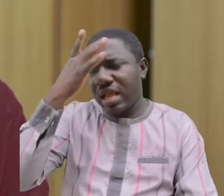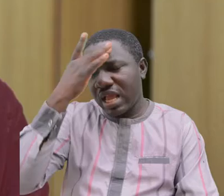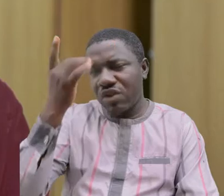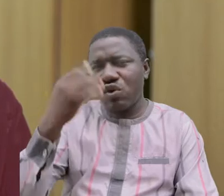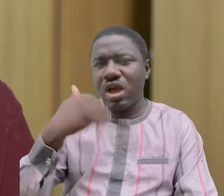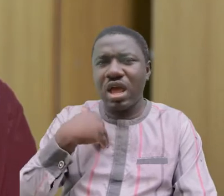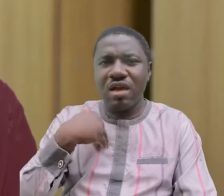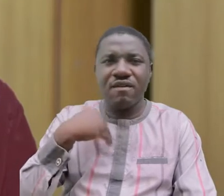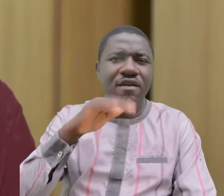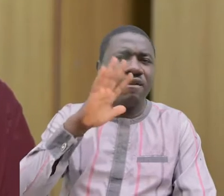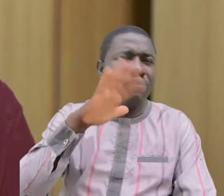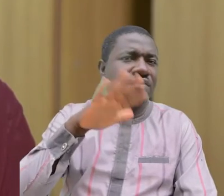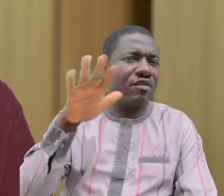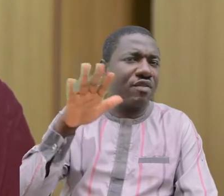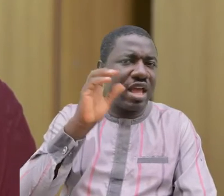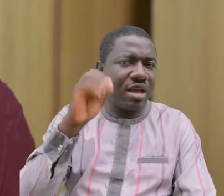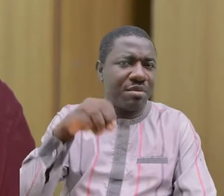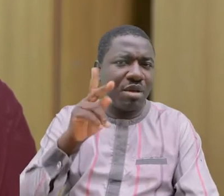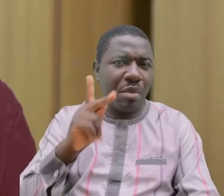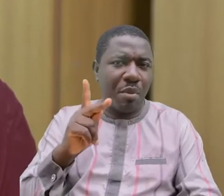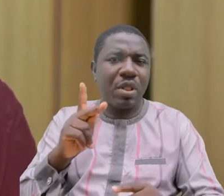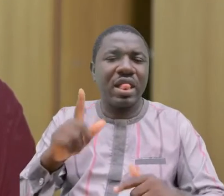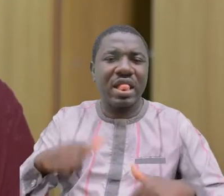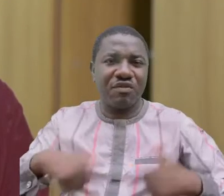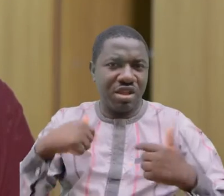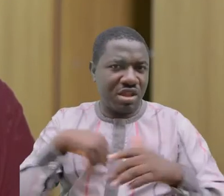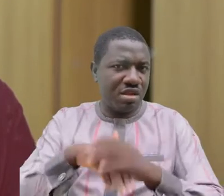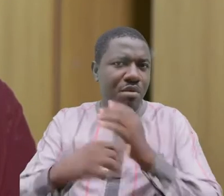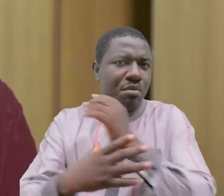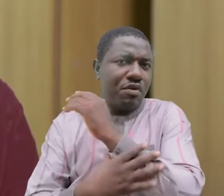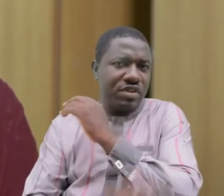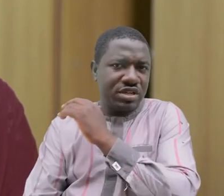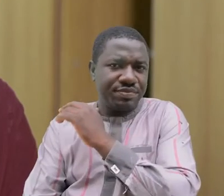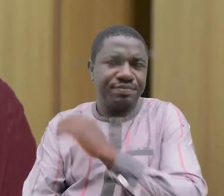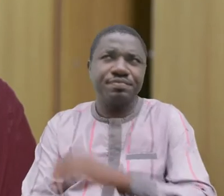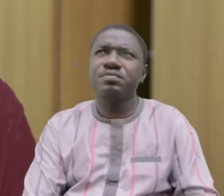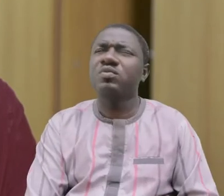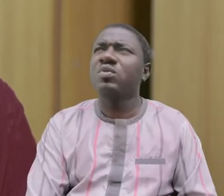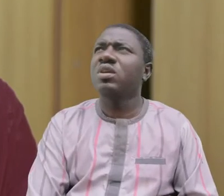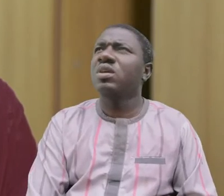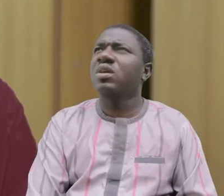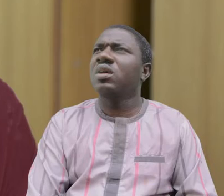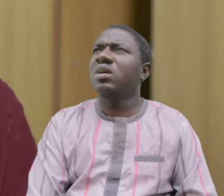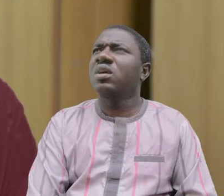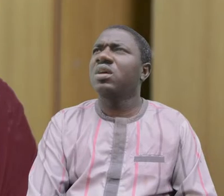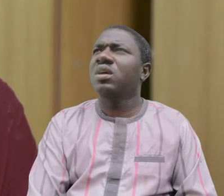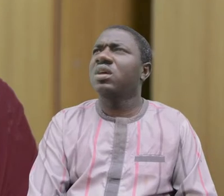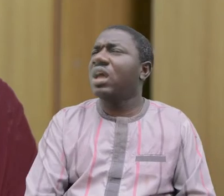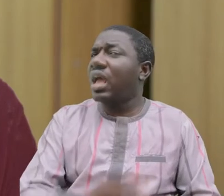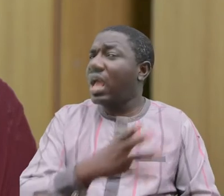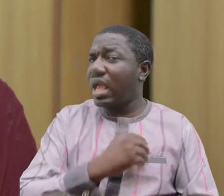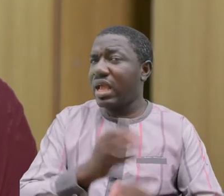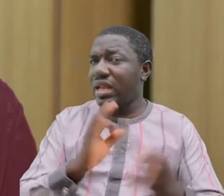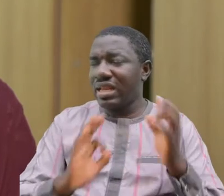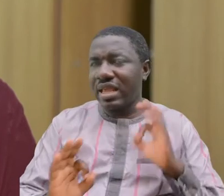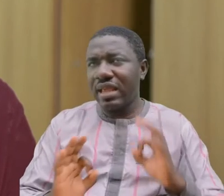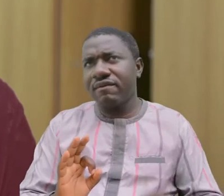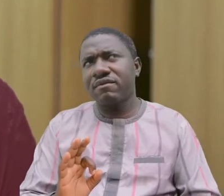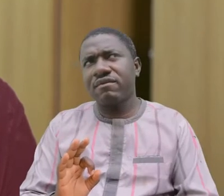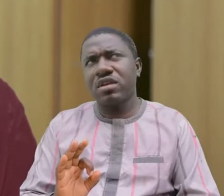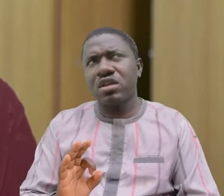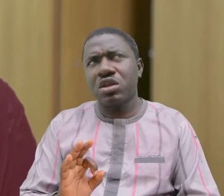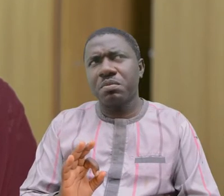around 55% of the population living in poverty. And if